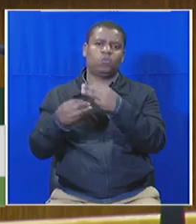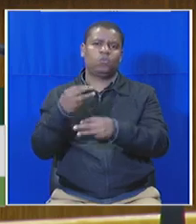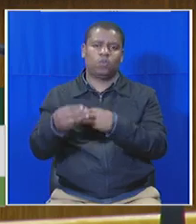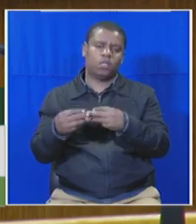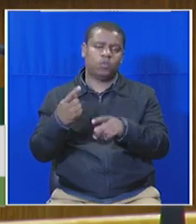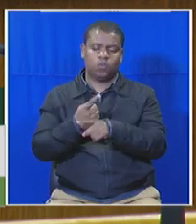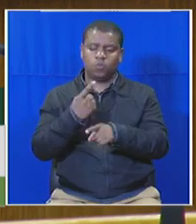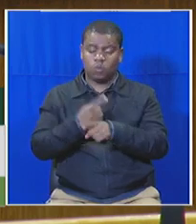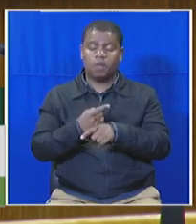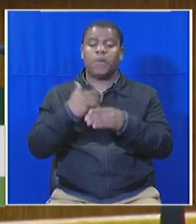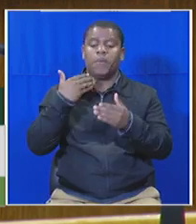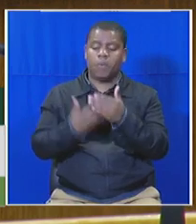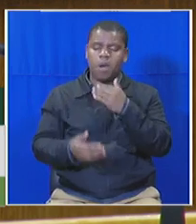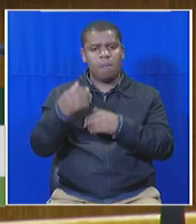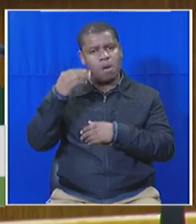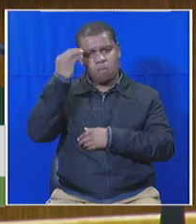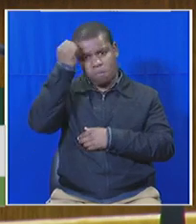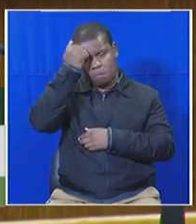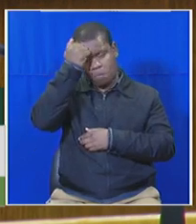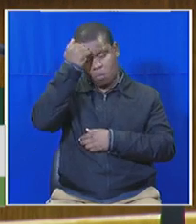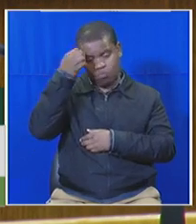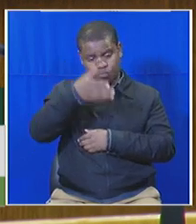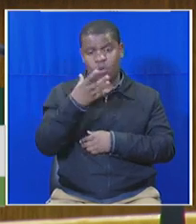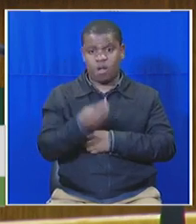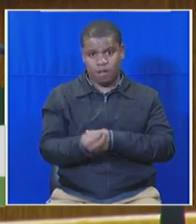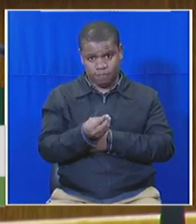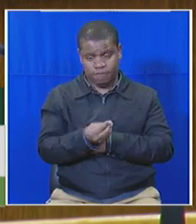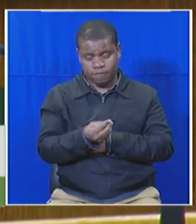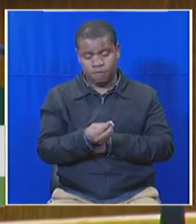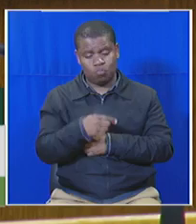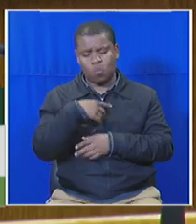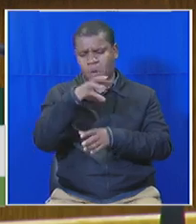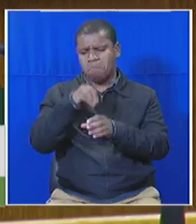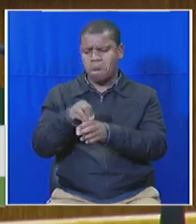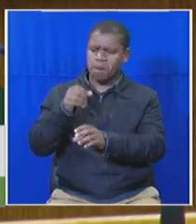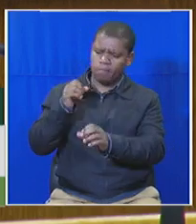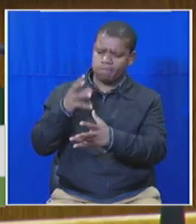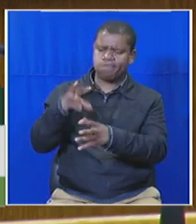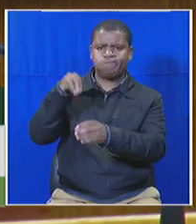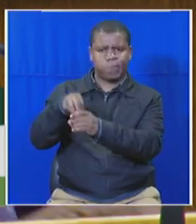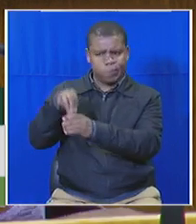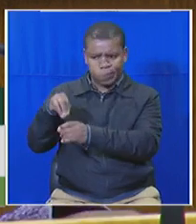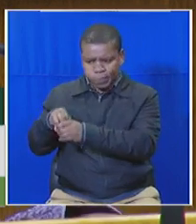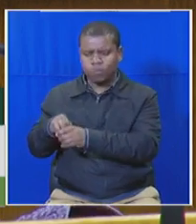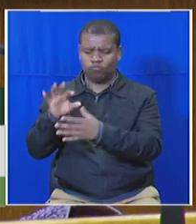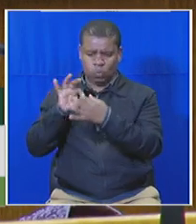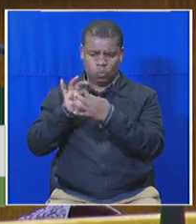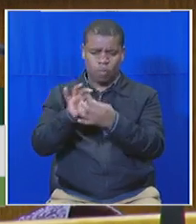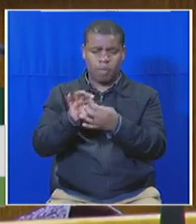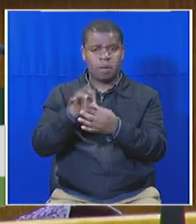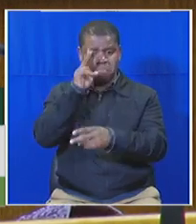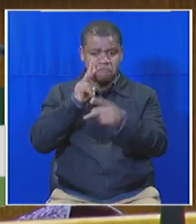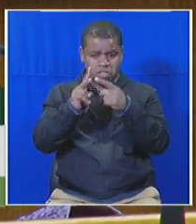us with profound memories of his contribution, his dedication, and commitment to the